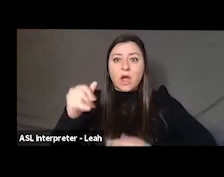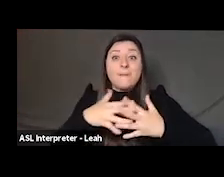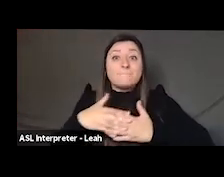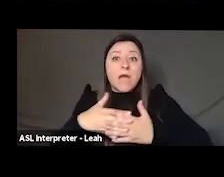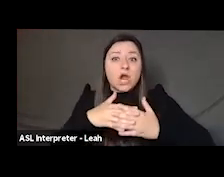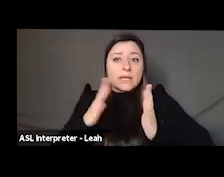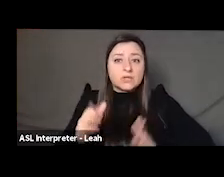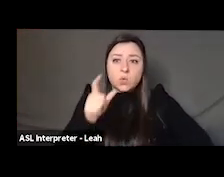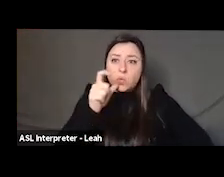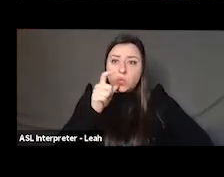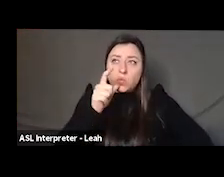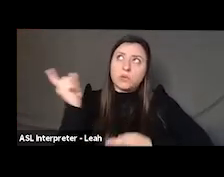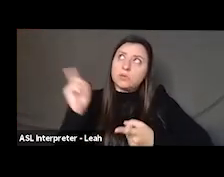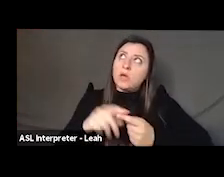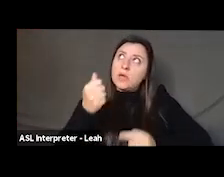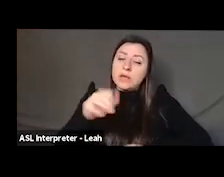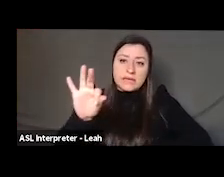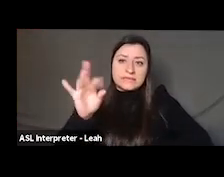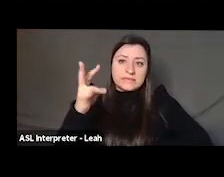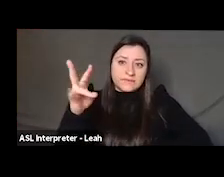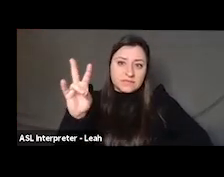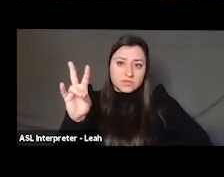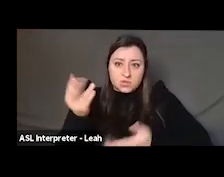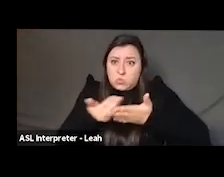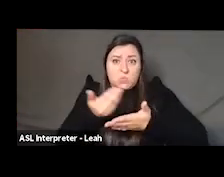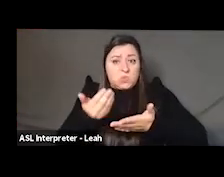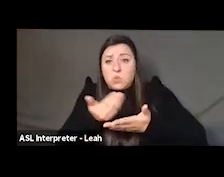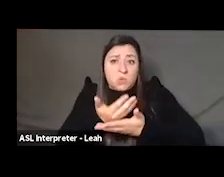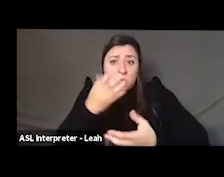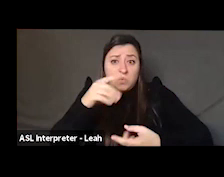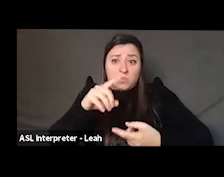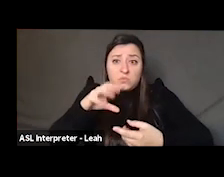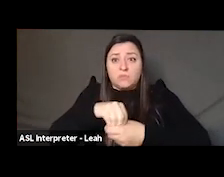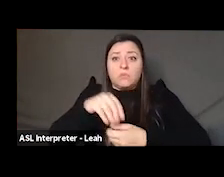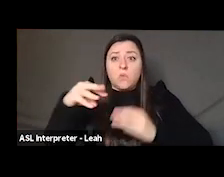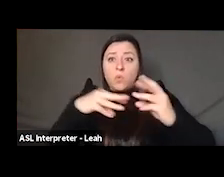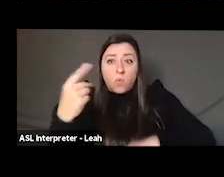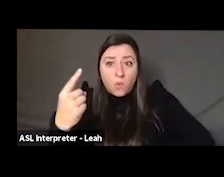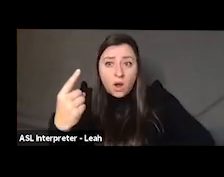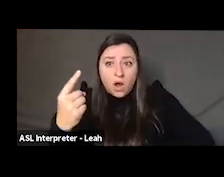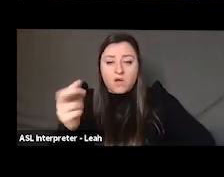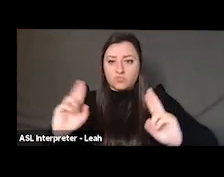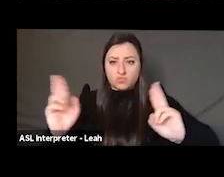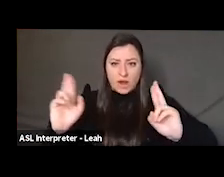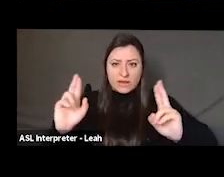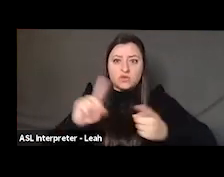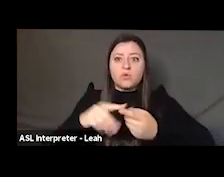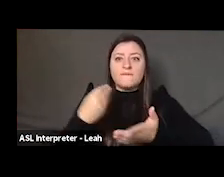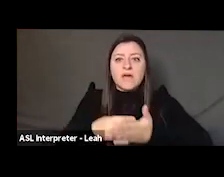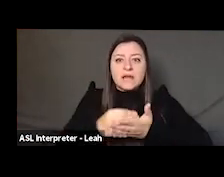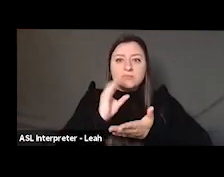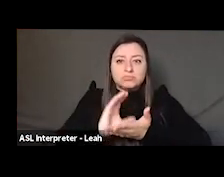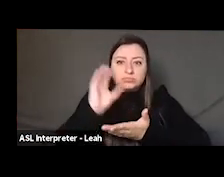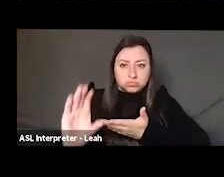were up until 1917 neutral in World War I, were ready to finance